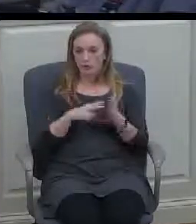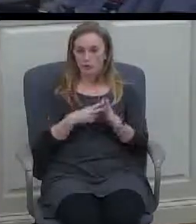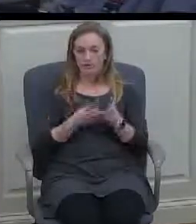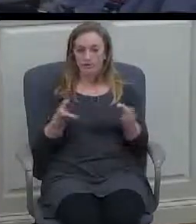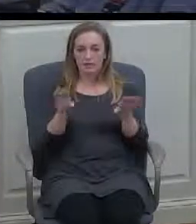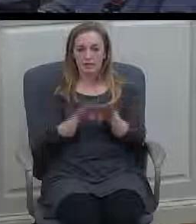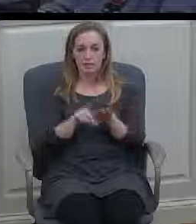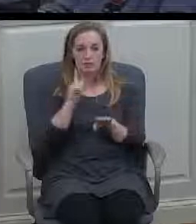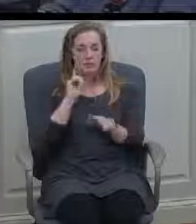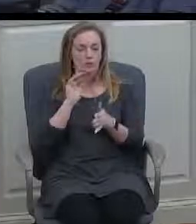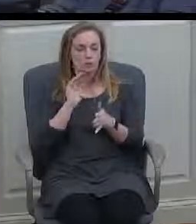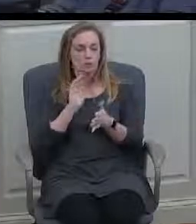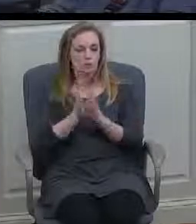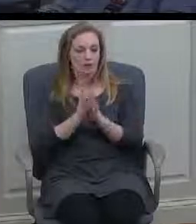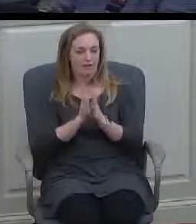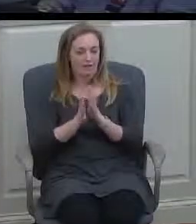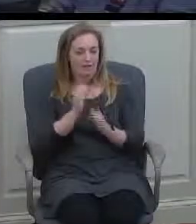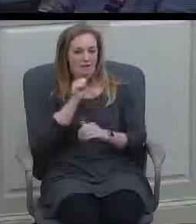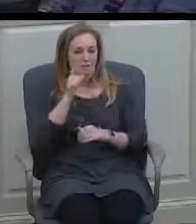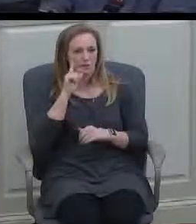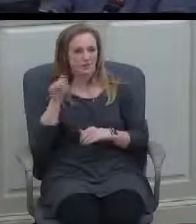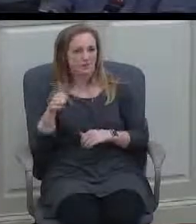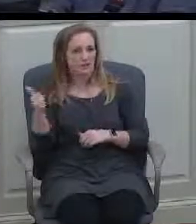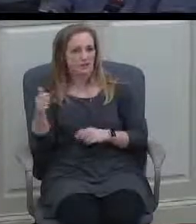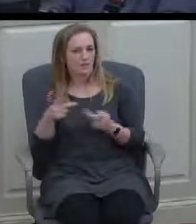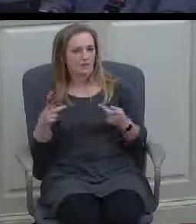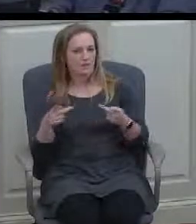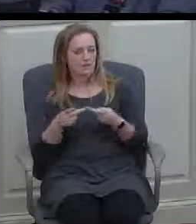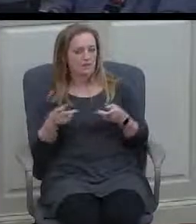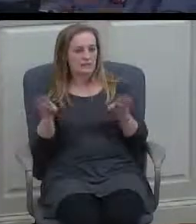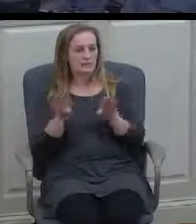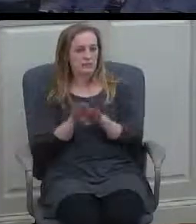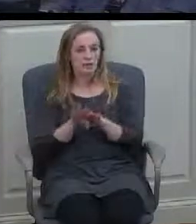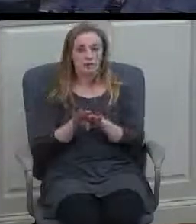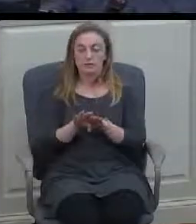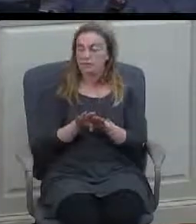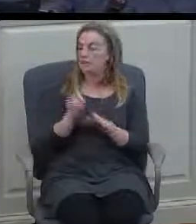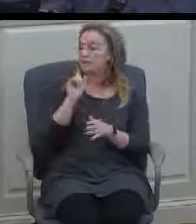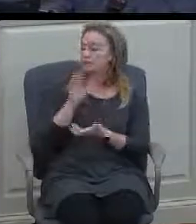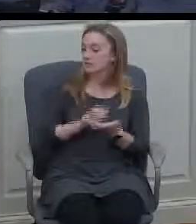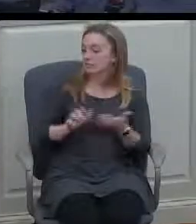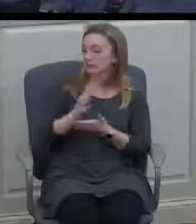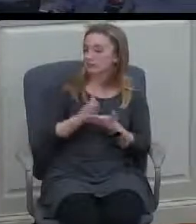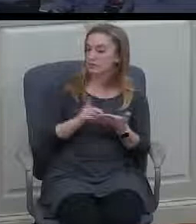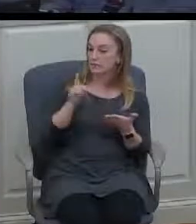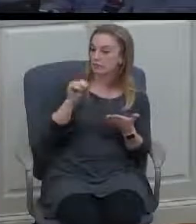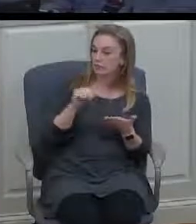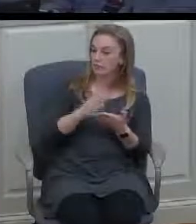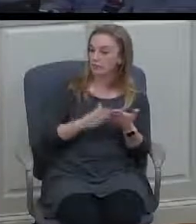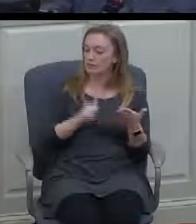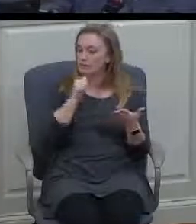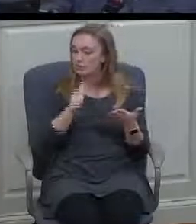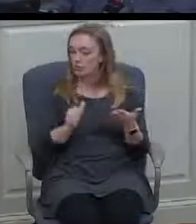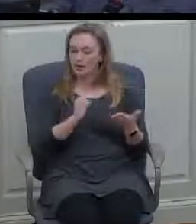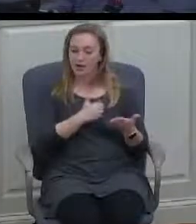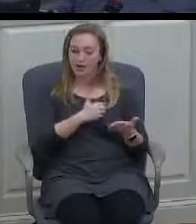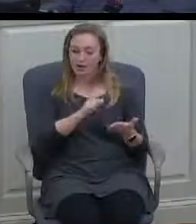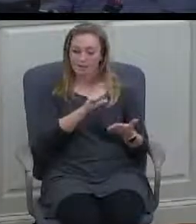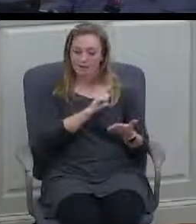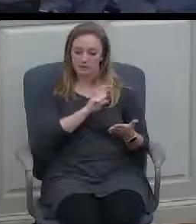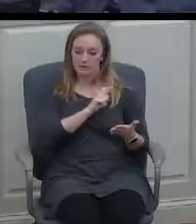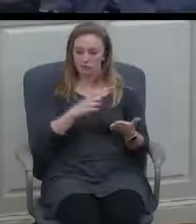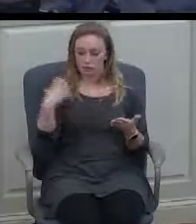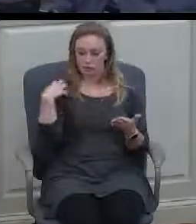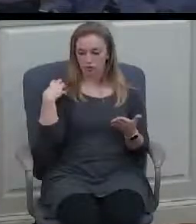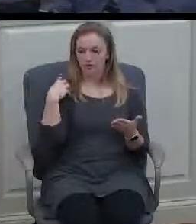traffic? Because I don't think other places close. It's traffic. mixed, some do, some don't, Okay. but our police chief says that